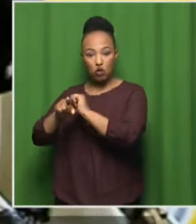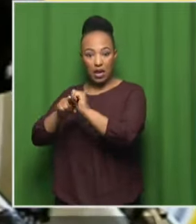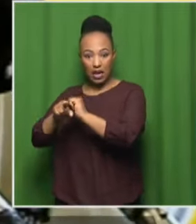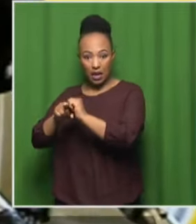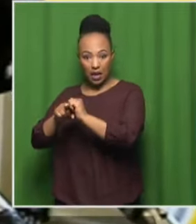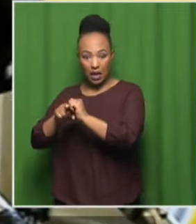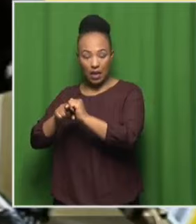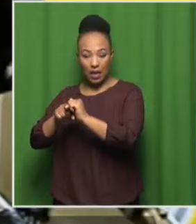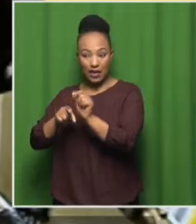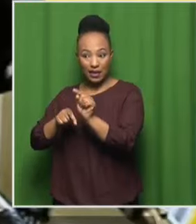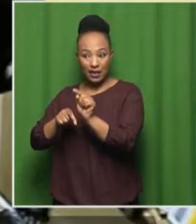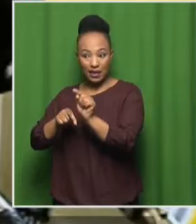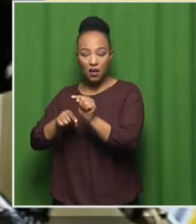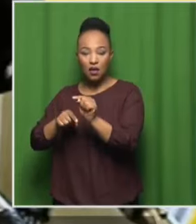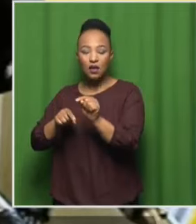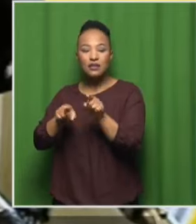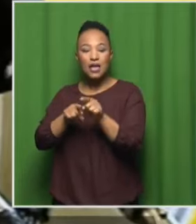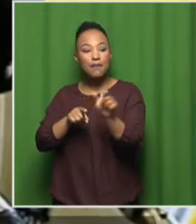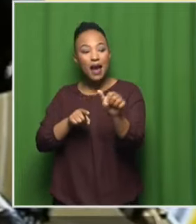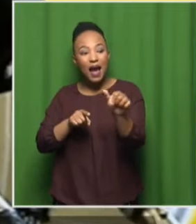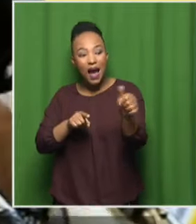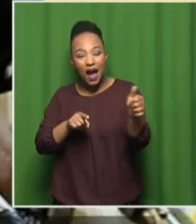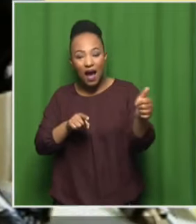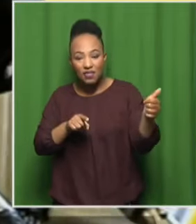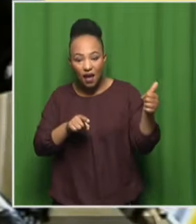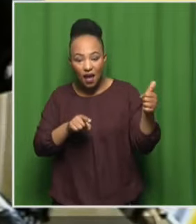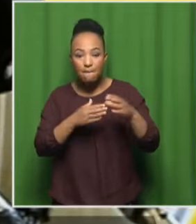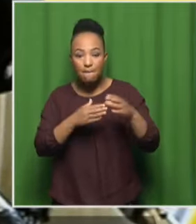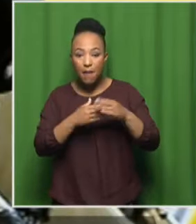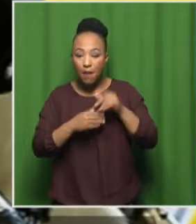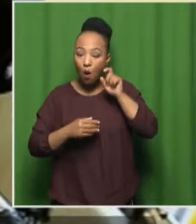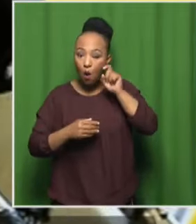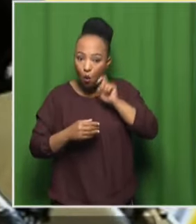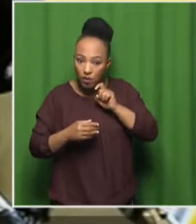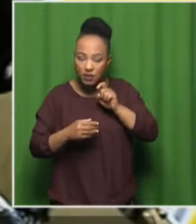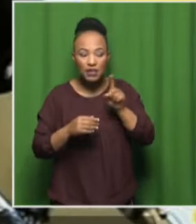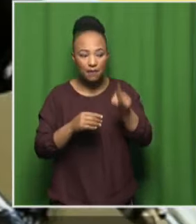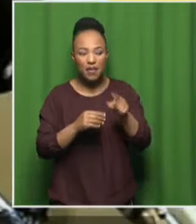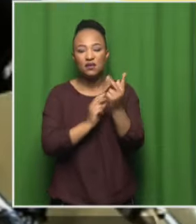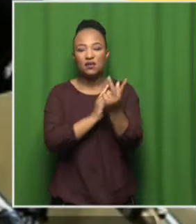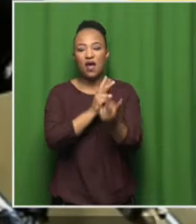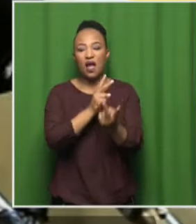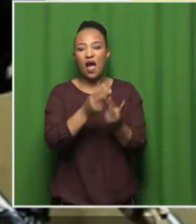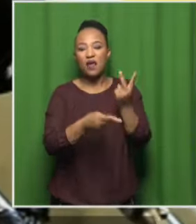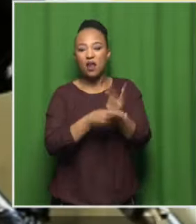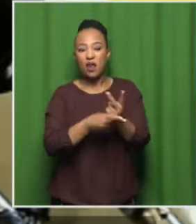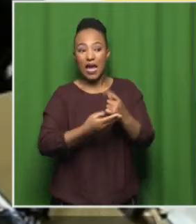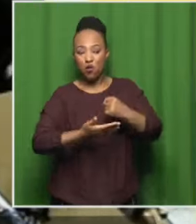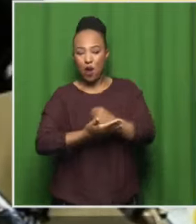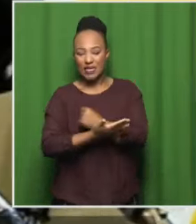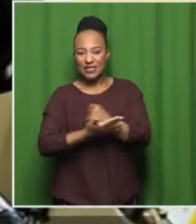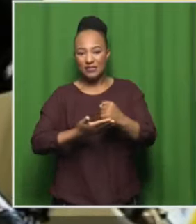re-signing all these members anew. It's been done, it can be done.